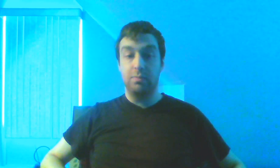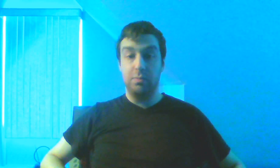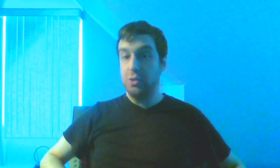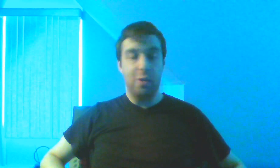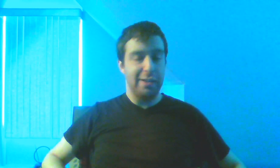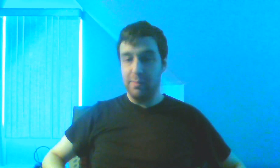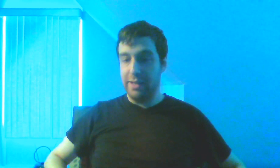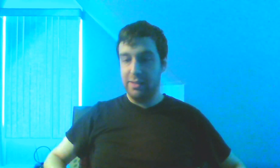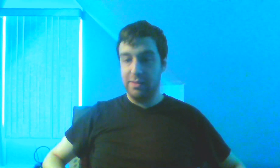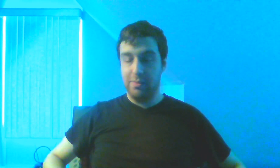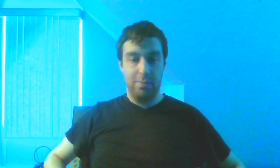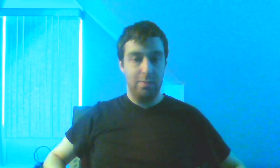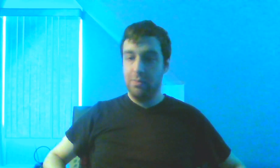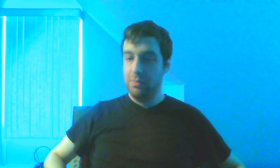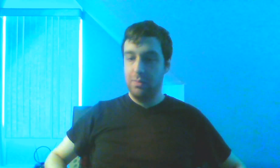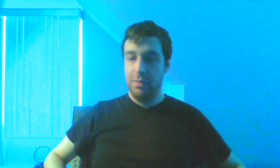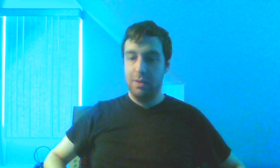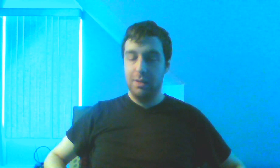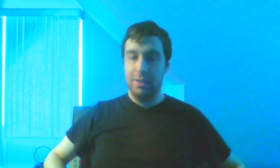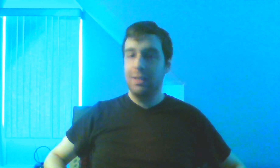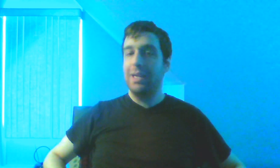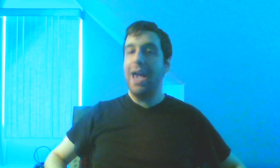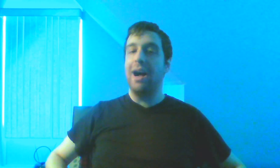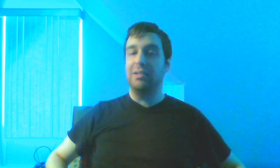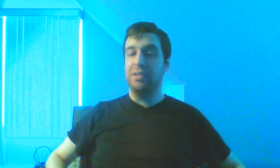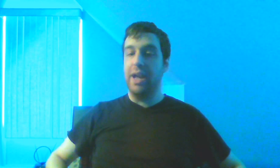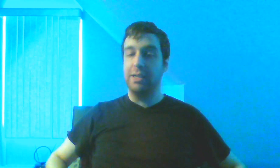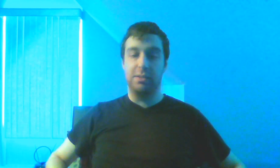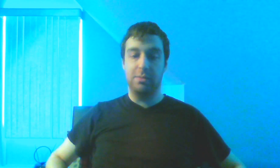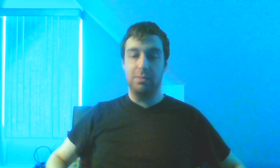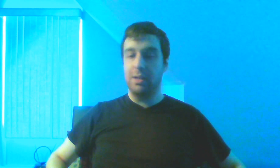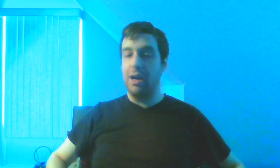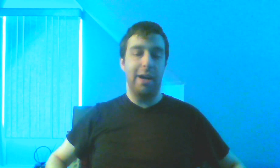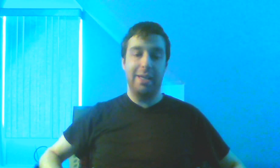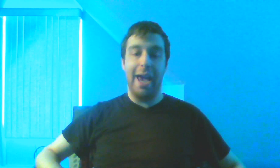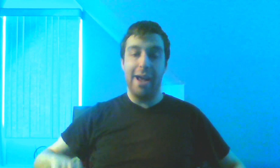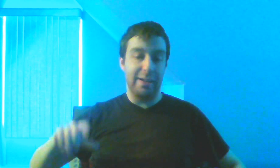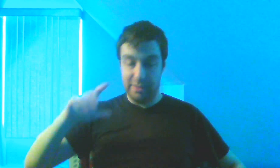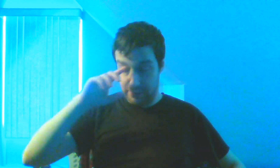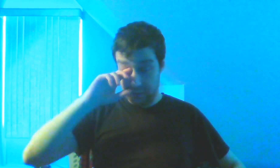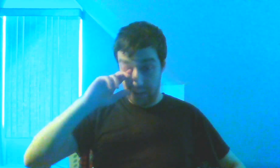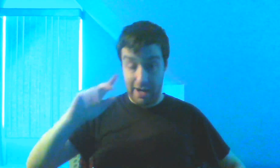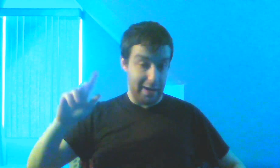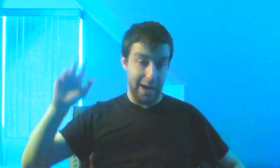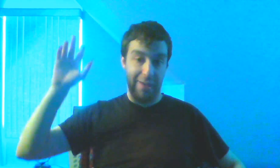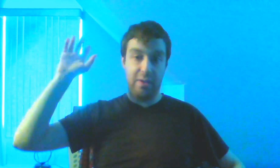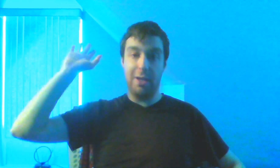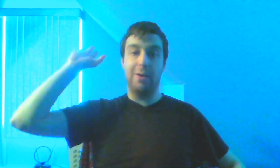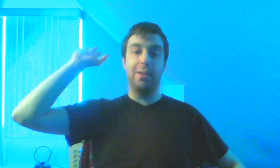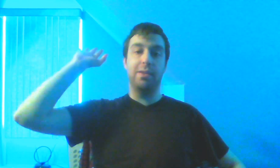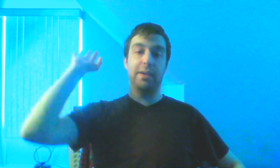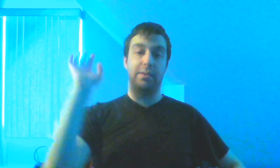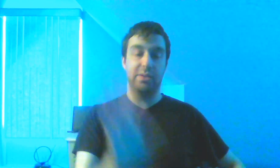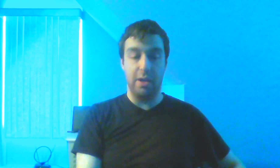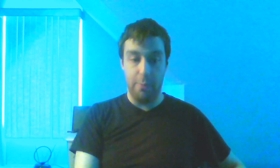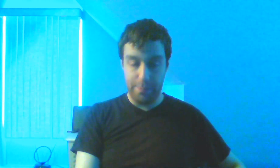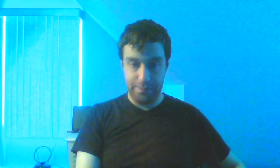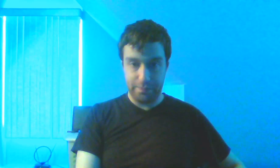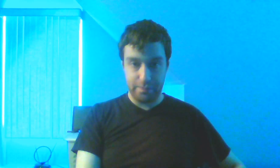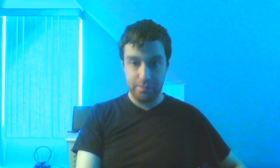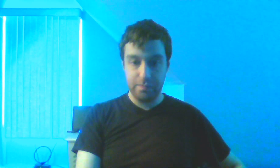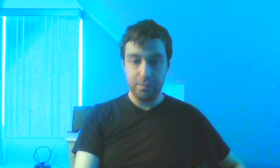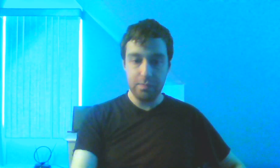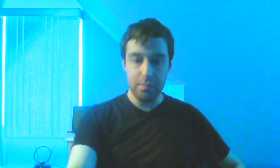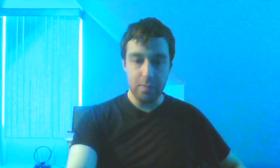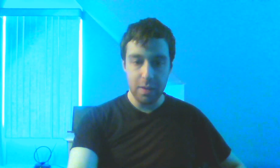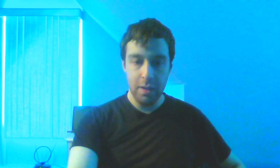So trust me, it's chaos today. Just utter chaos. And I have to deal with other things. So